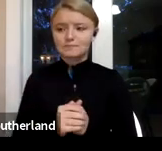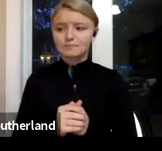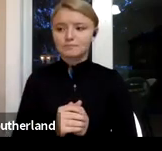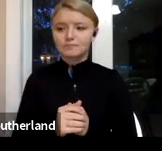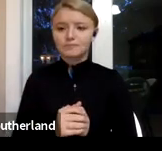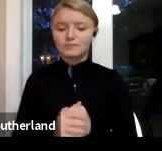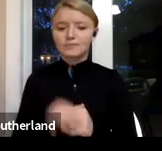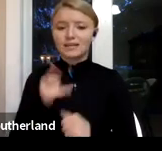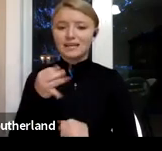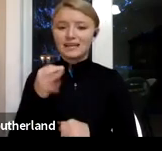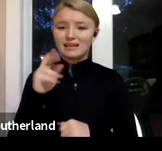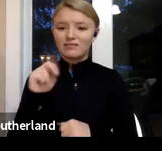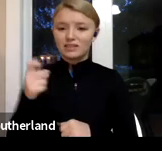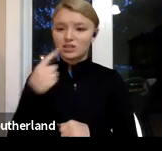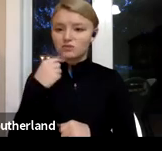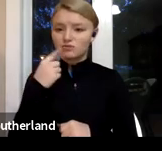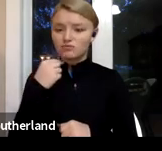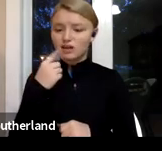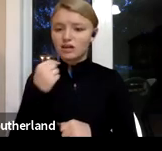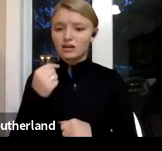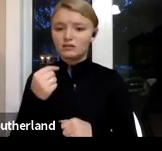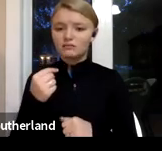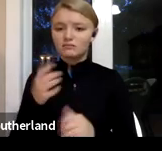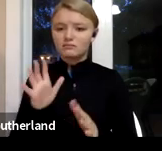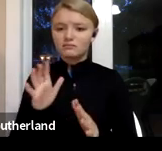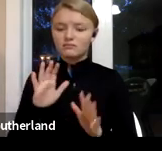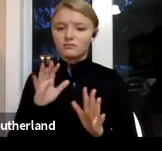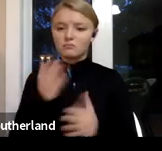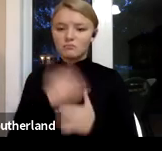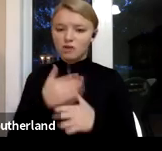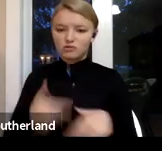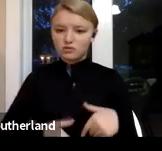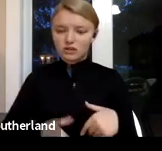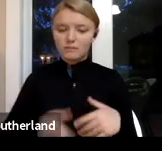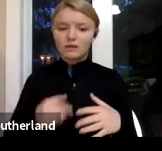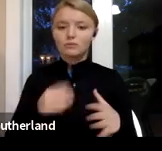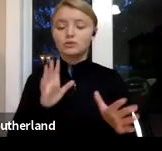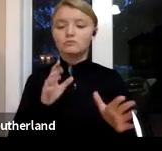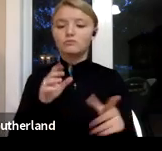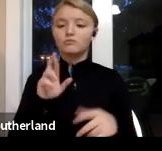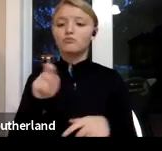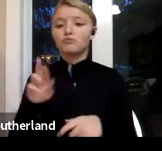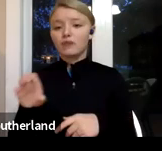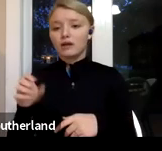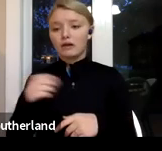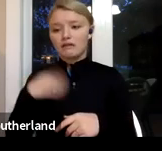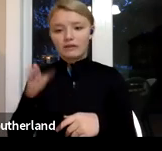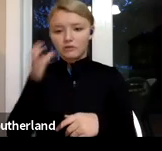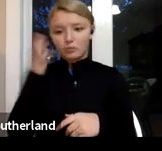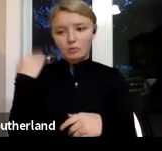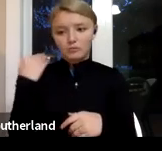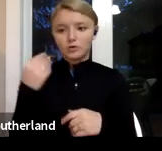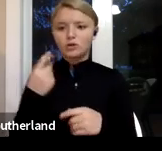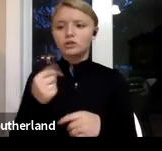If Ningxia Red does happen to upset your stomach at all, which again is extremely rare, try taking